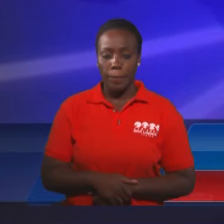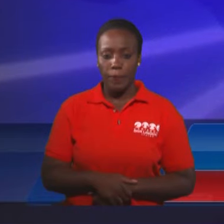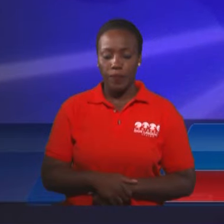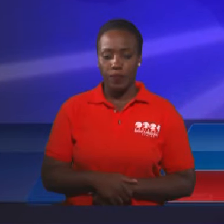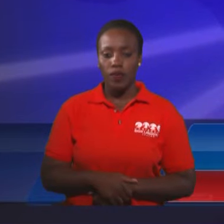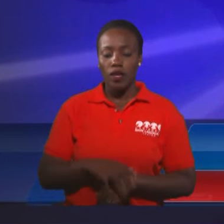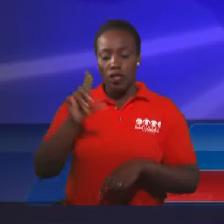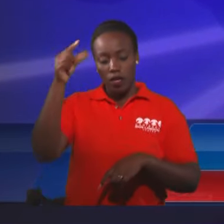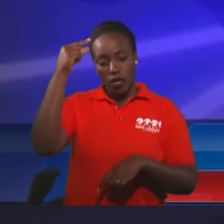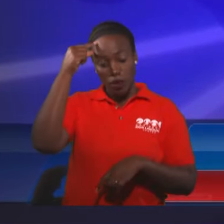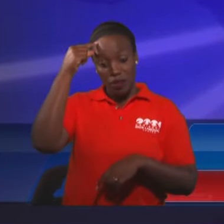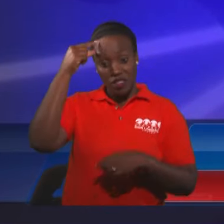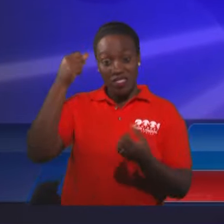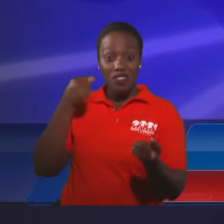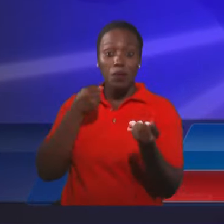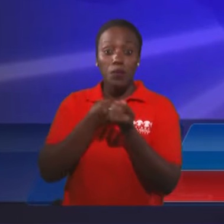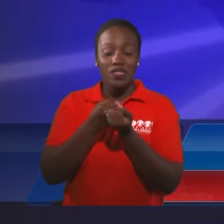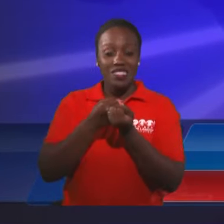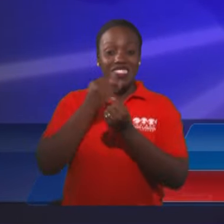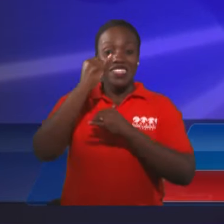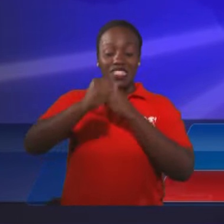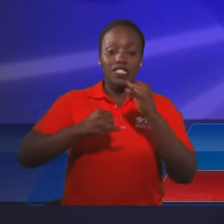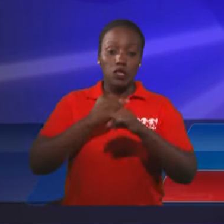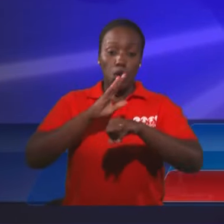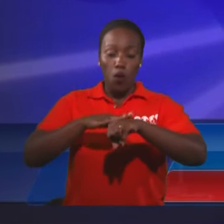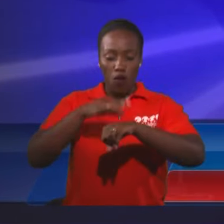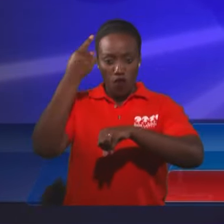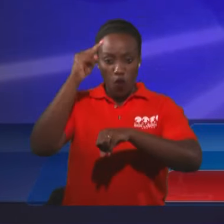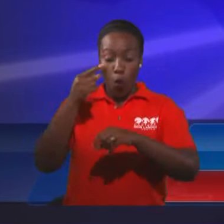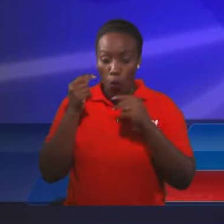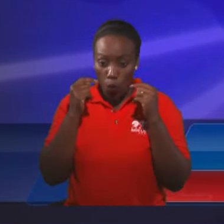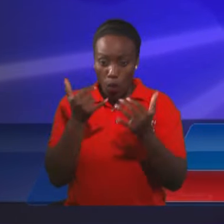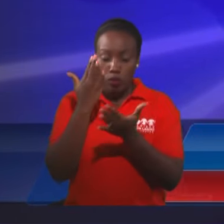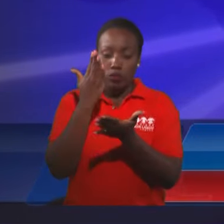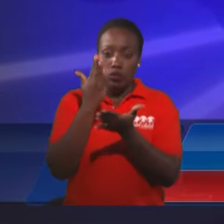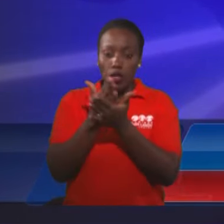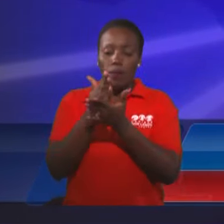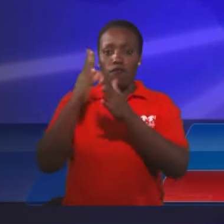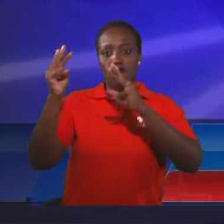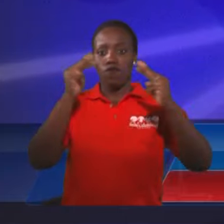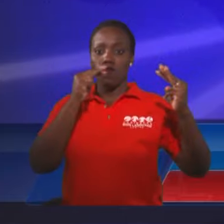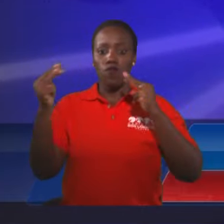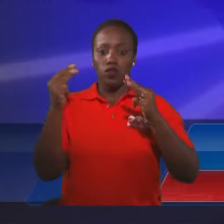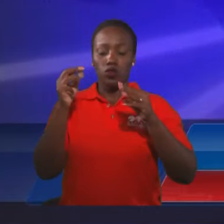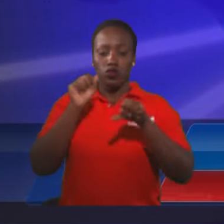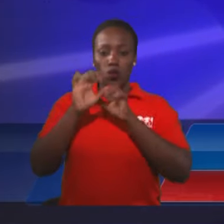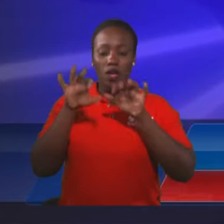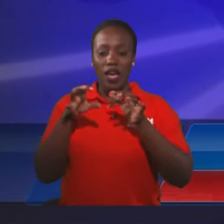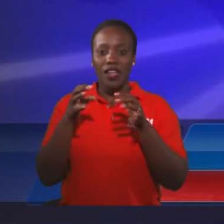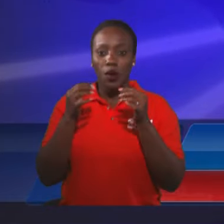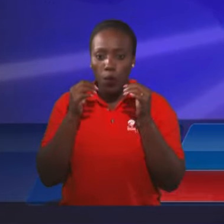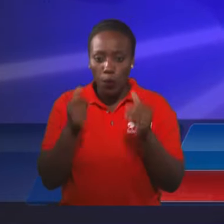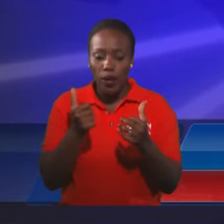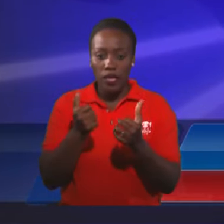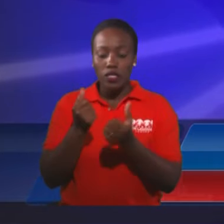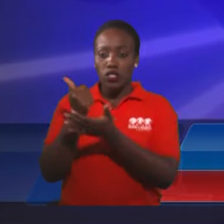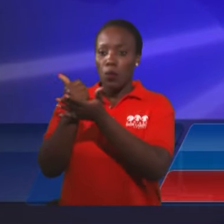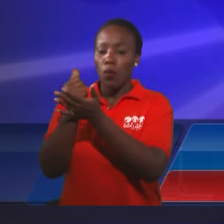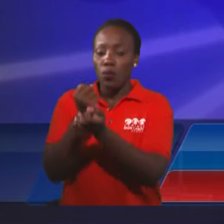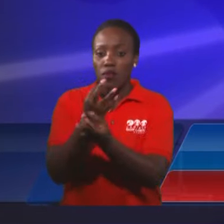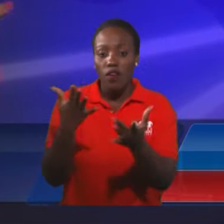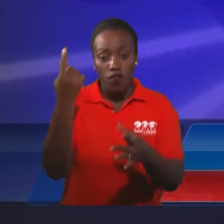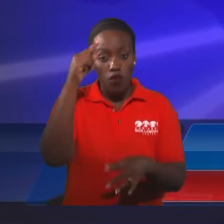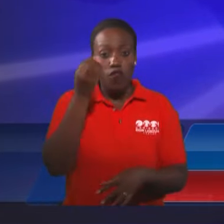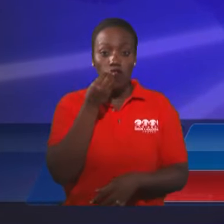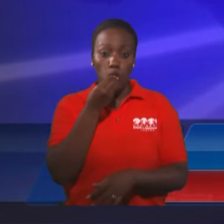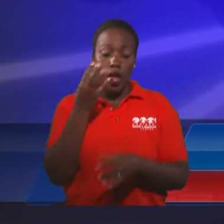The government stands firmly behind the international call for an immediate ceasefire so that there could be urgent and effective relief efforts in Palestine for food